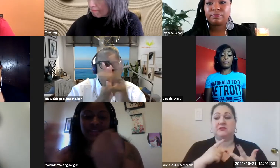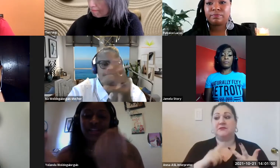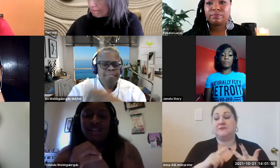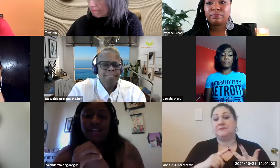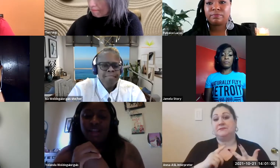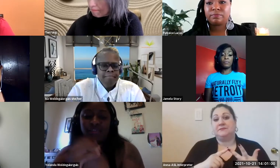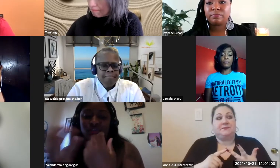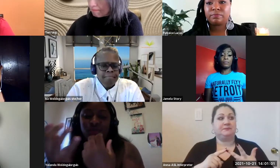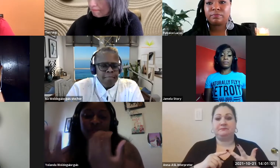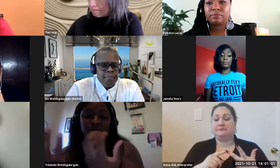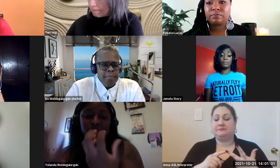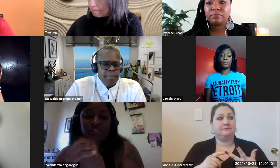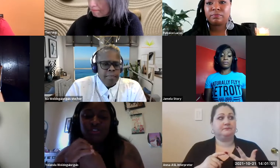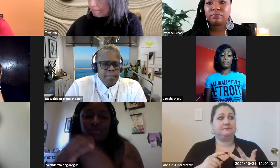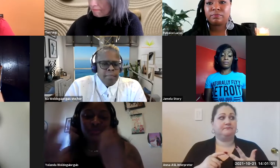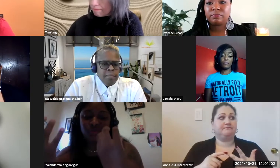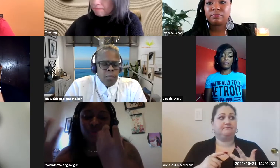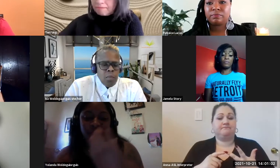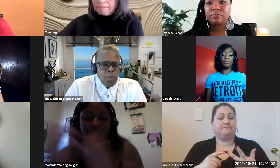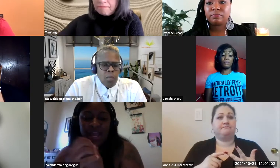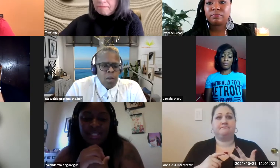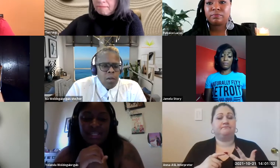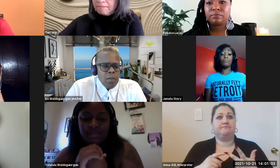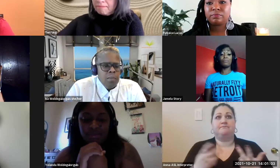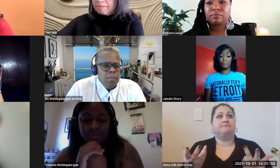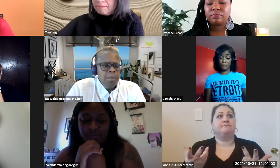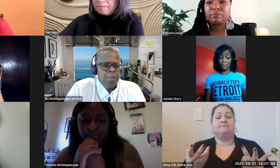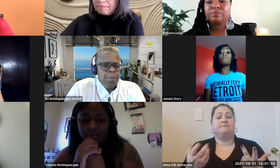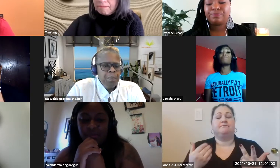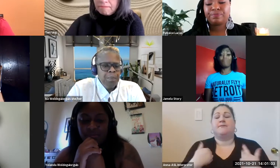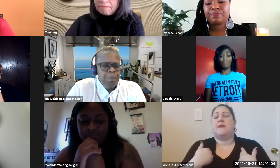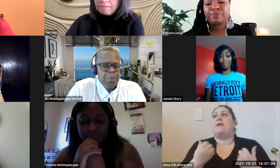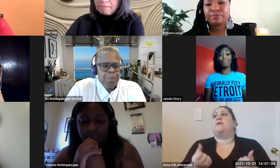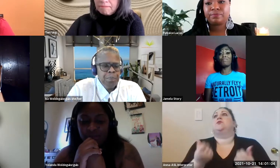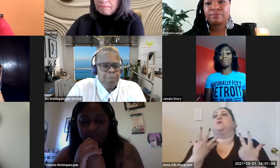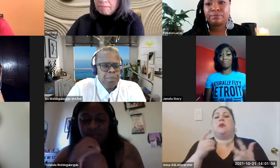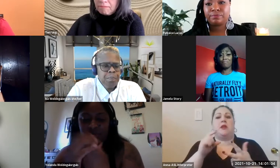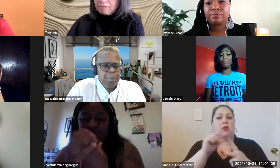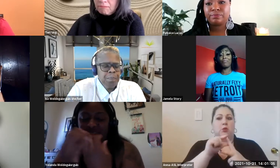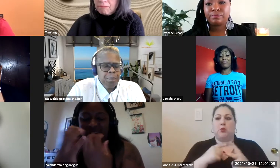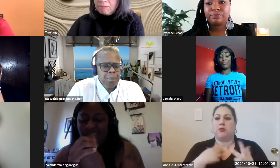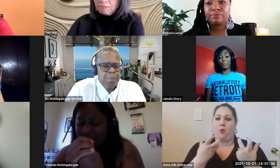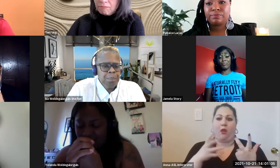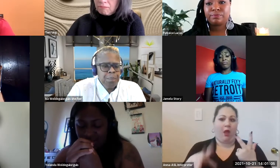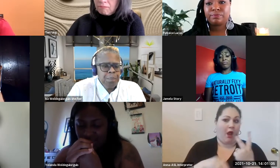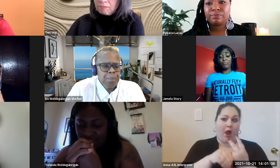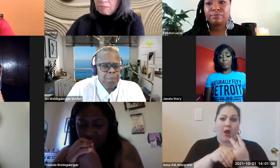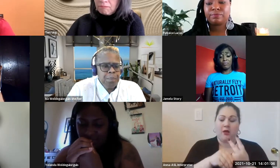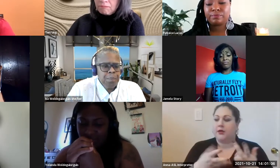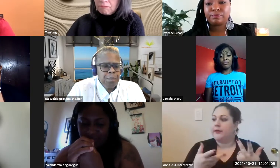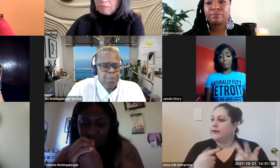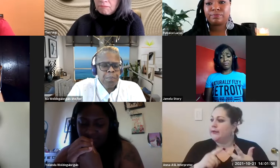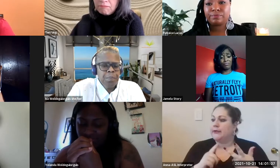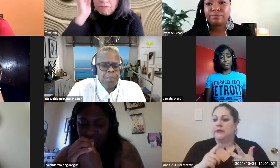And it's like, I have so many words to want to add in, but most of